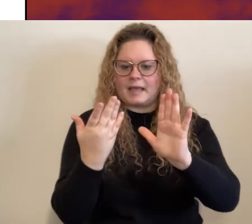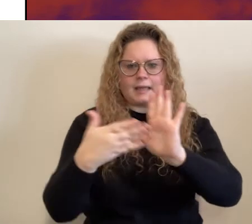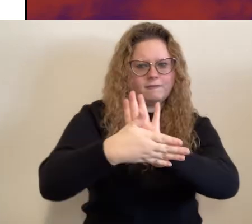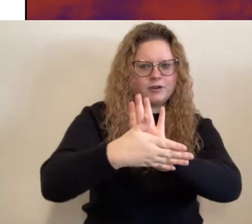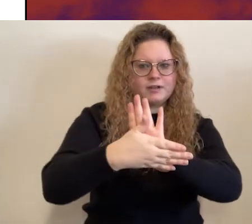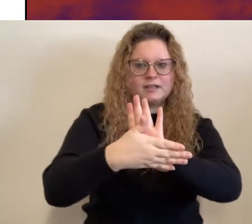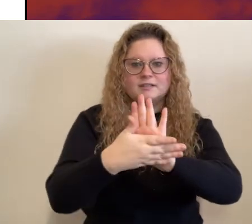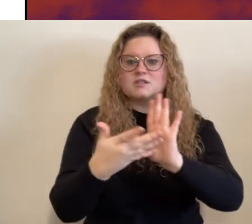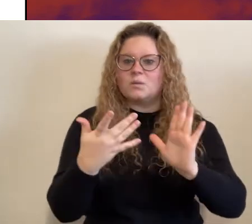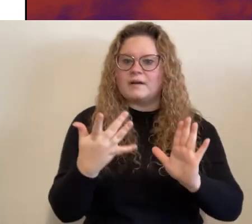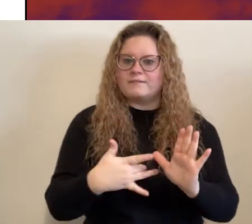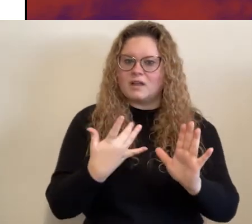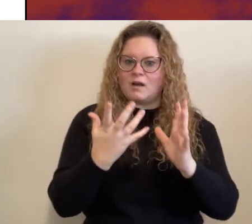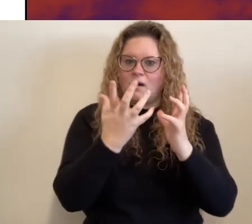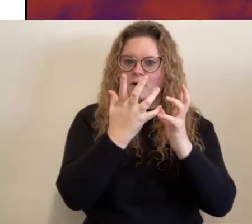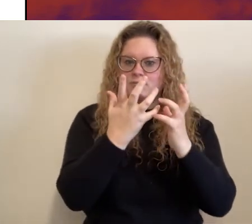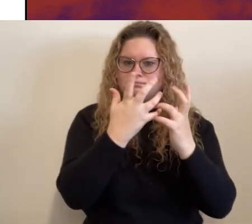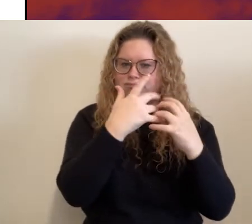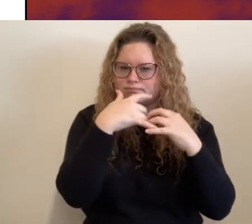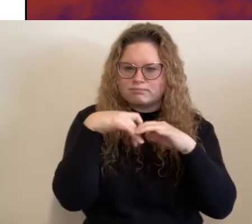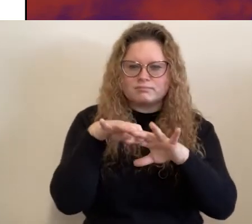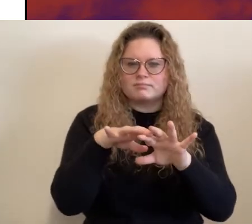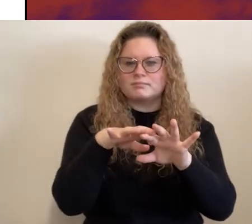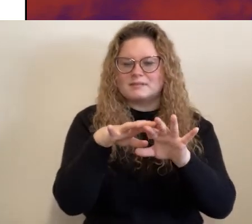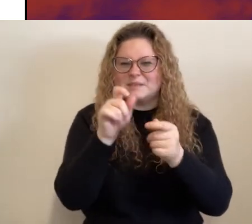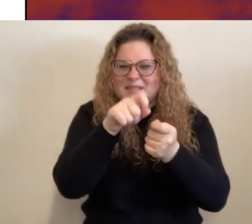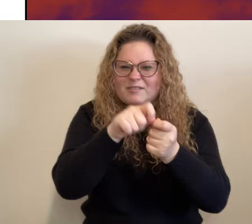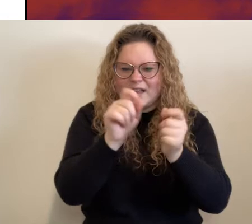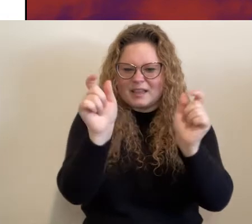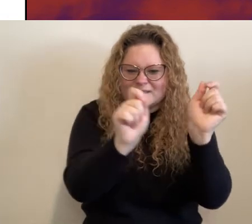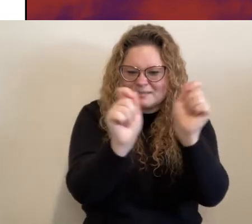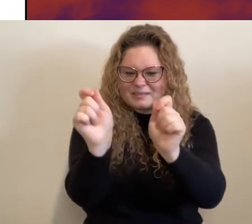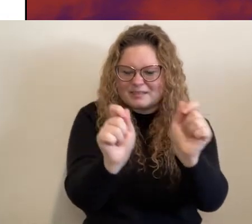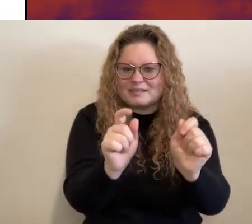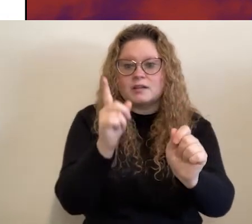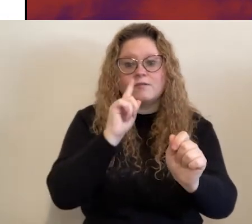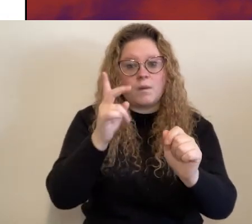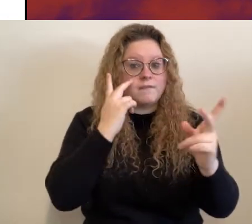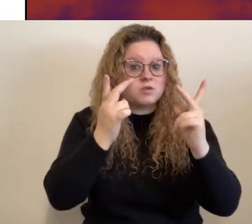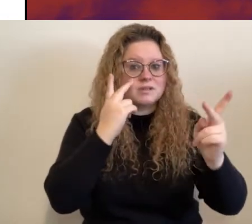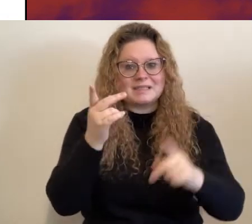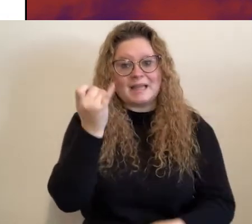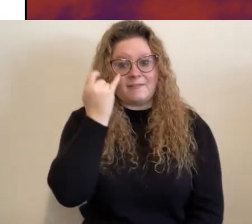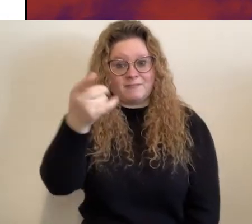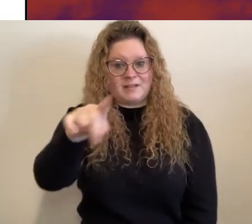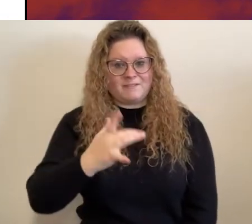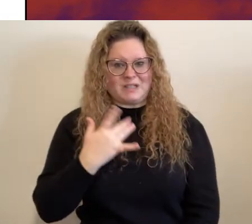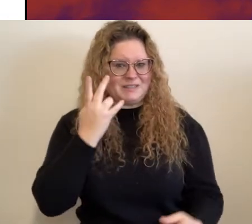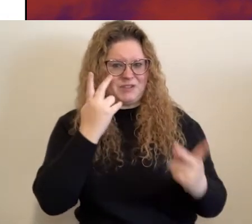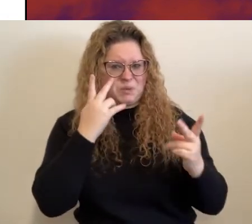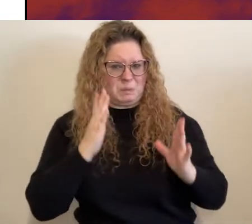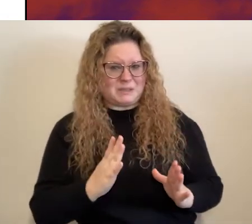an intricateness to creating visuals. But if you're not a visual person, there's still ways for you to get there. It's